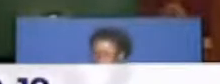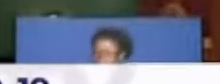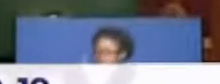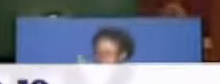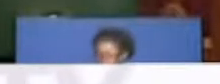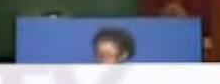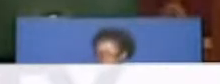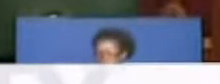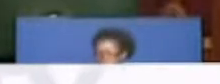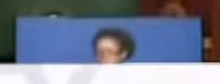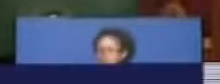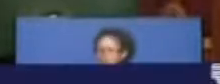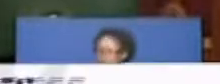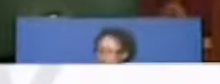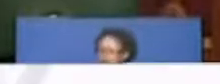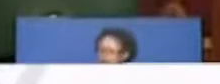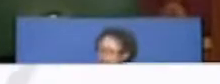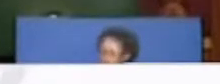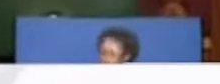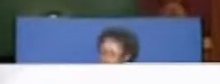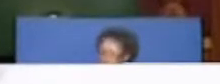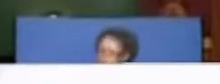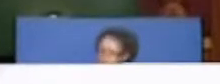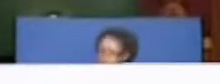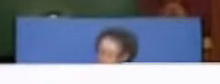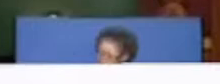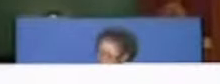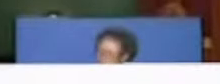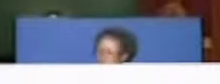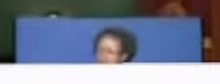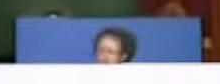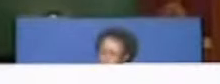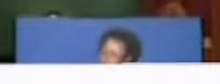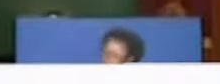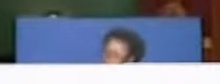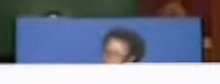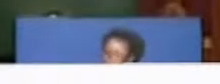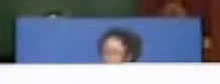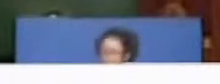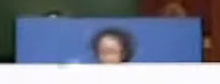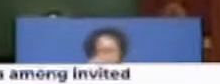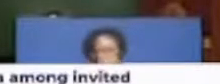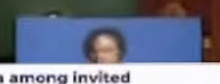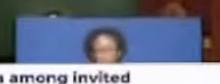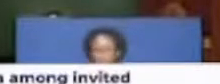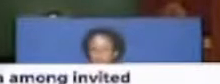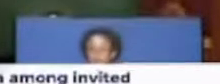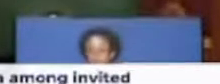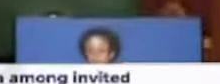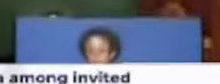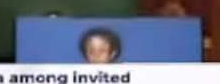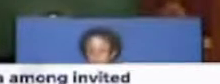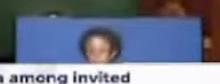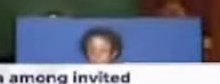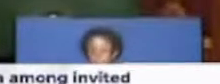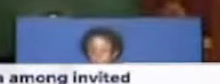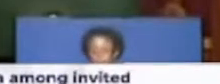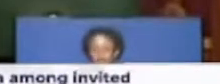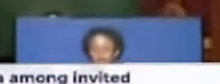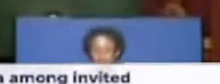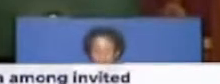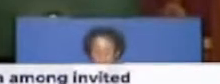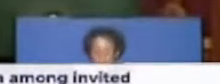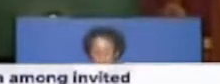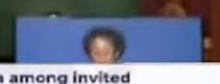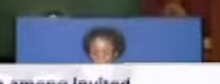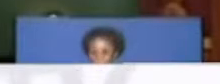cover youths and to be rolled out in all our counties across the country. The ninth intervention